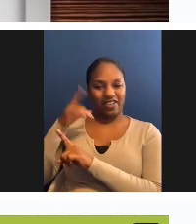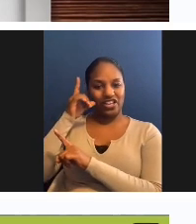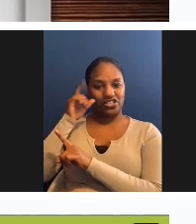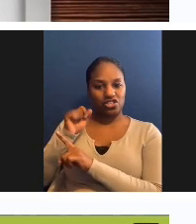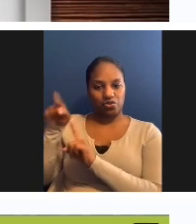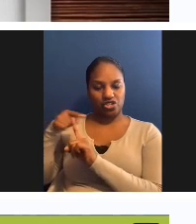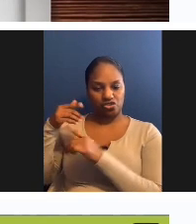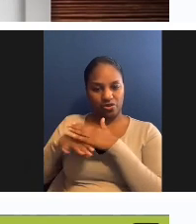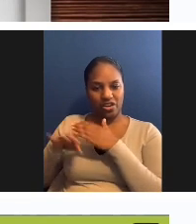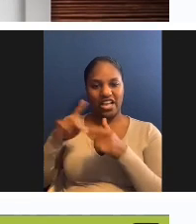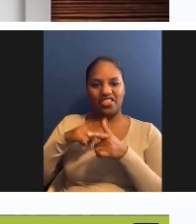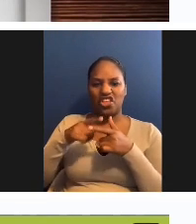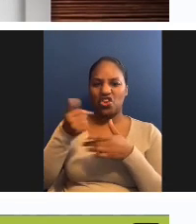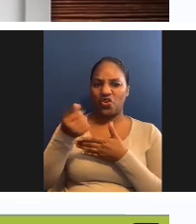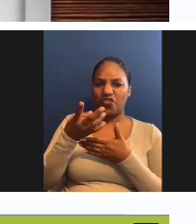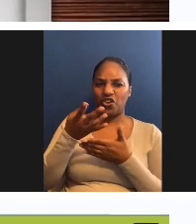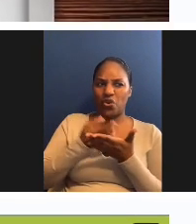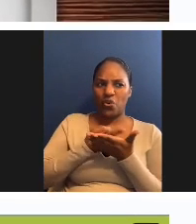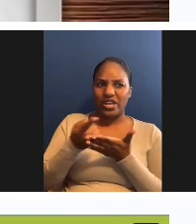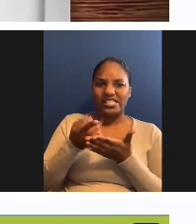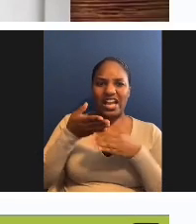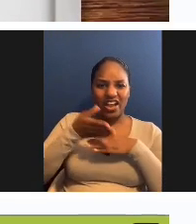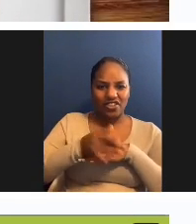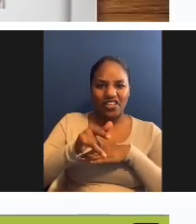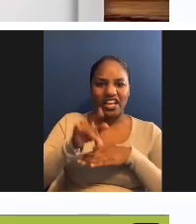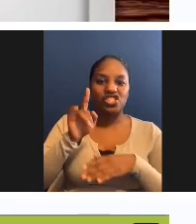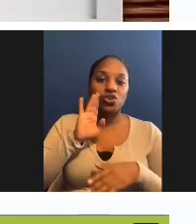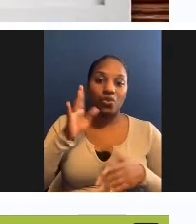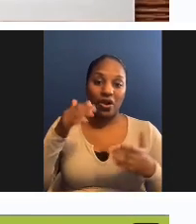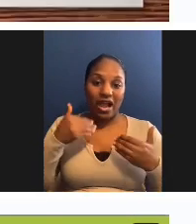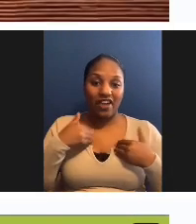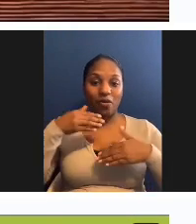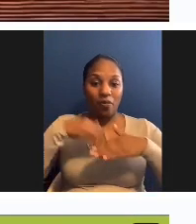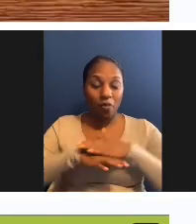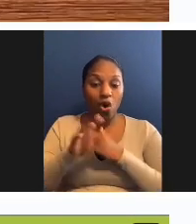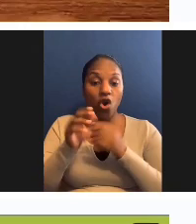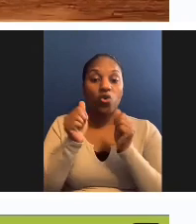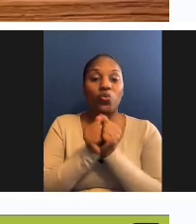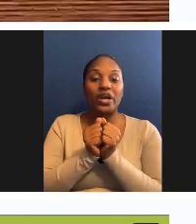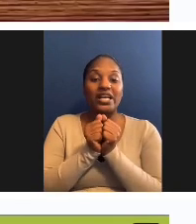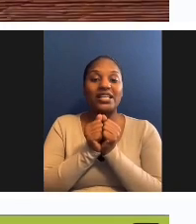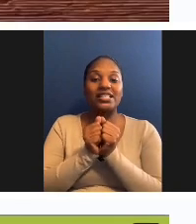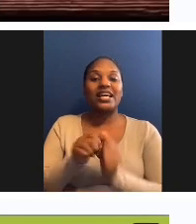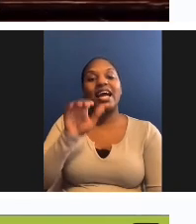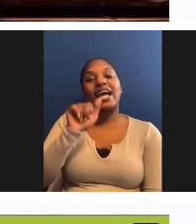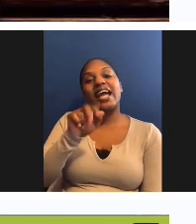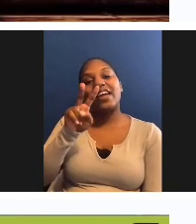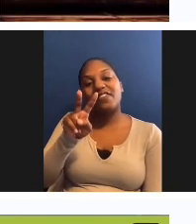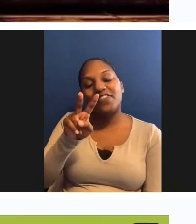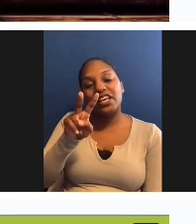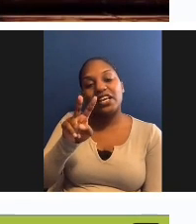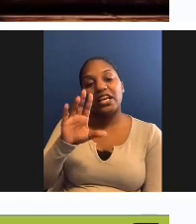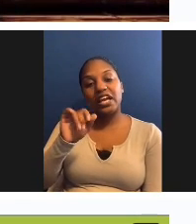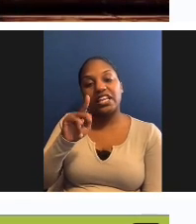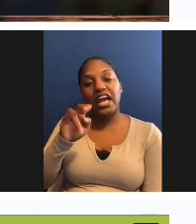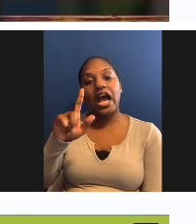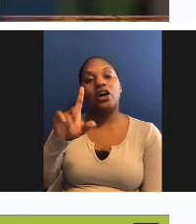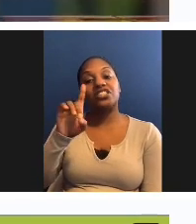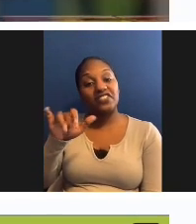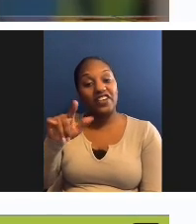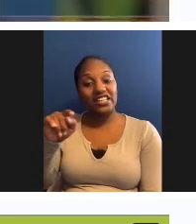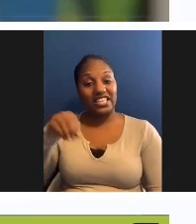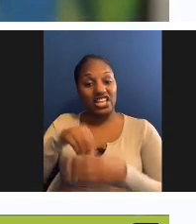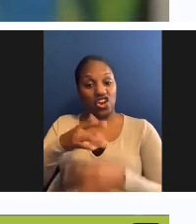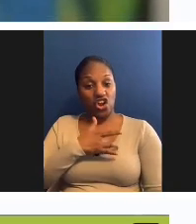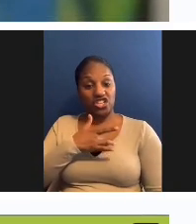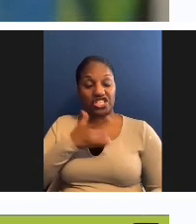And then a couple of weeks after that, we learned that she was going to be born with a complete AV canal defect in her heart. She had